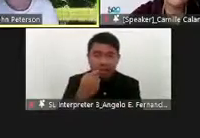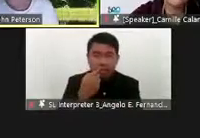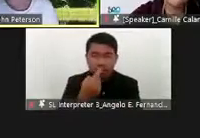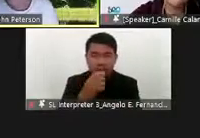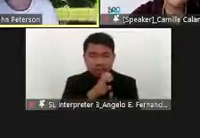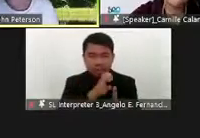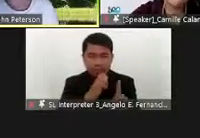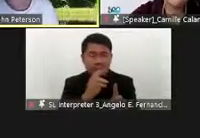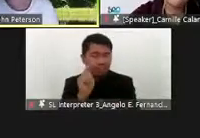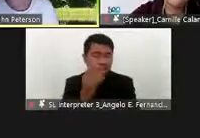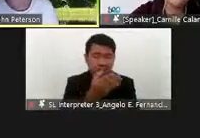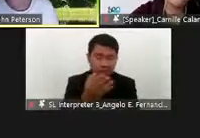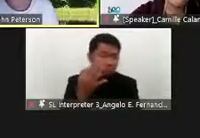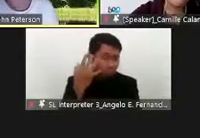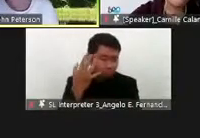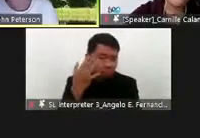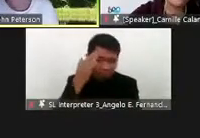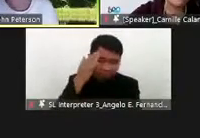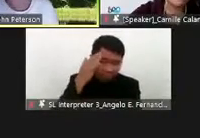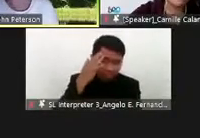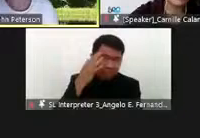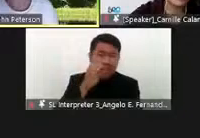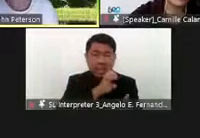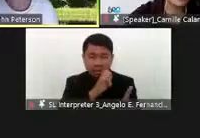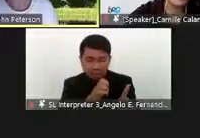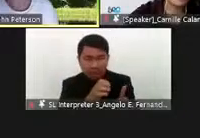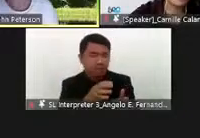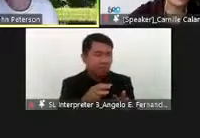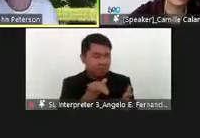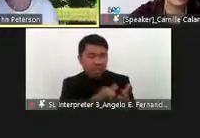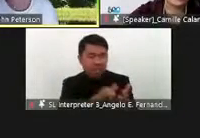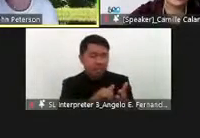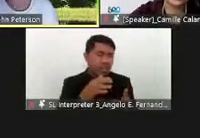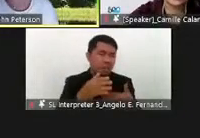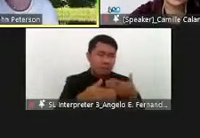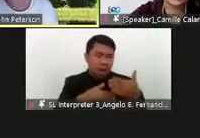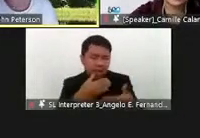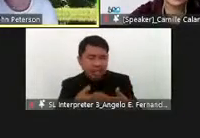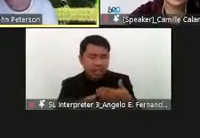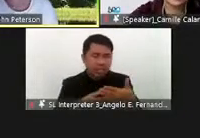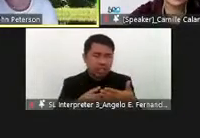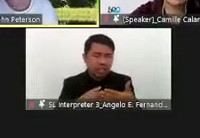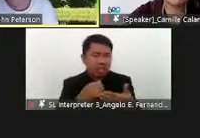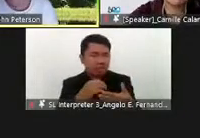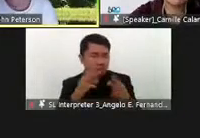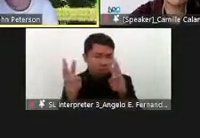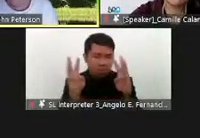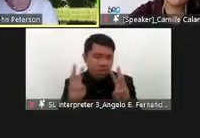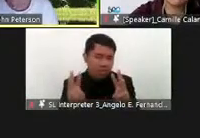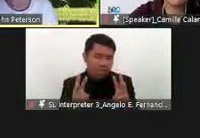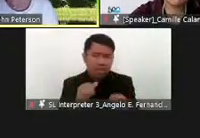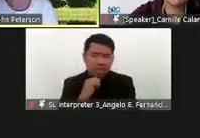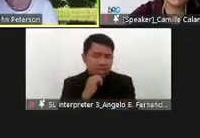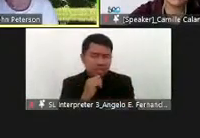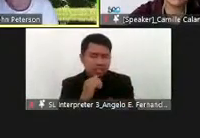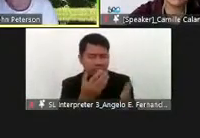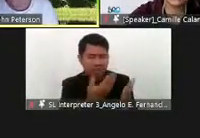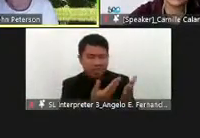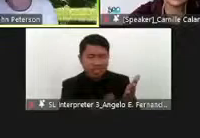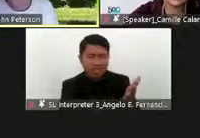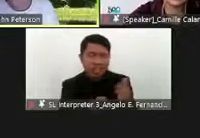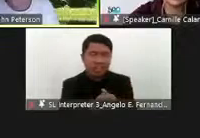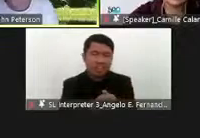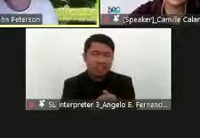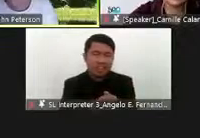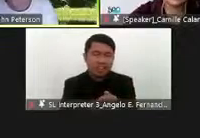know, you have to realize the environment is processes. It's like the wind. It's not resources. It's not things. And we,